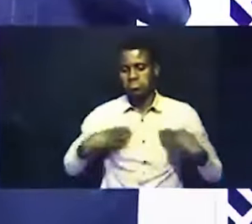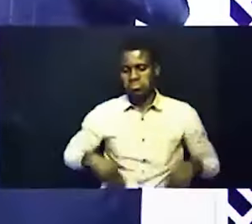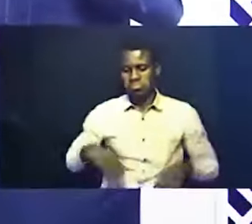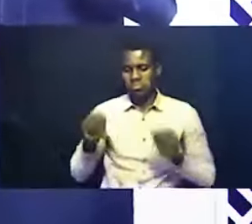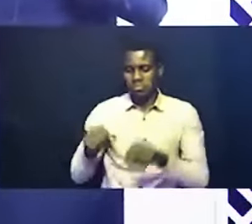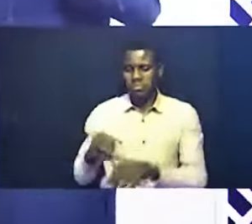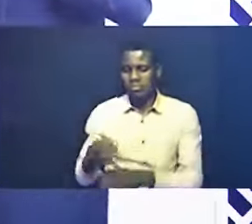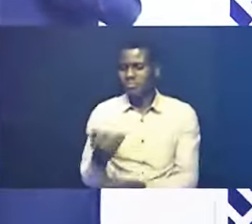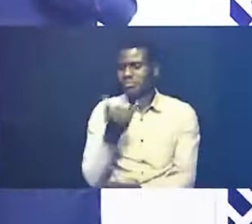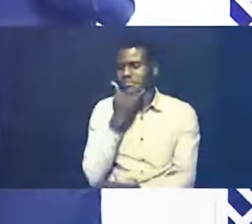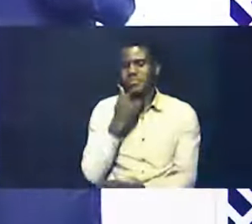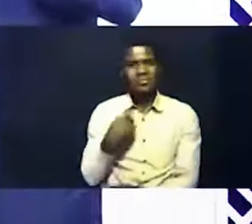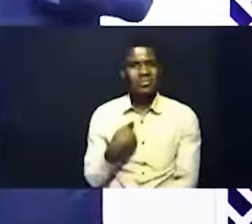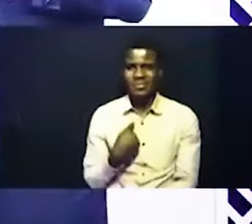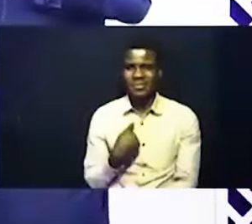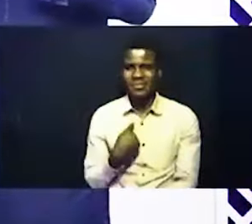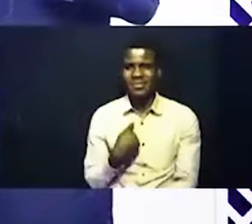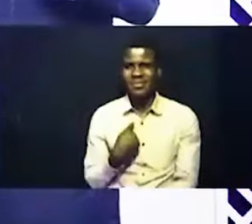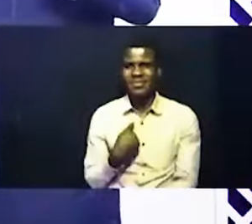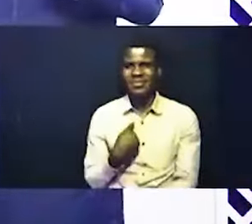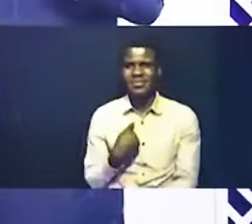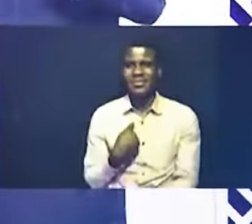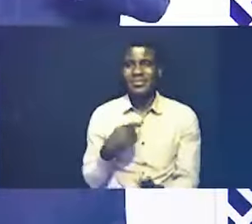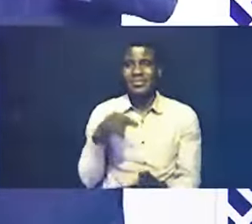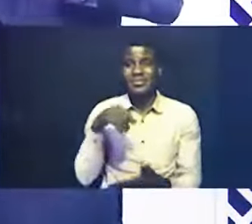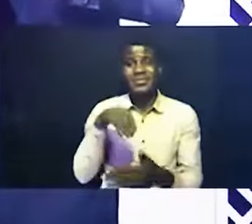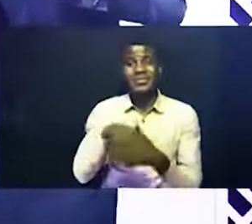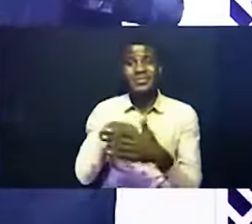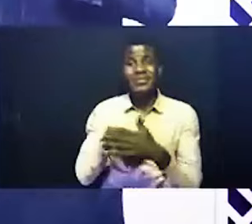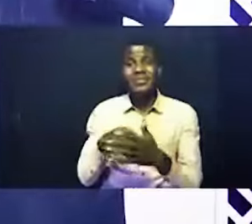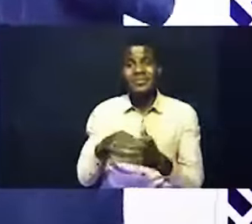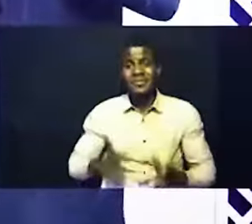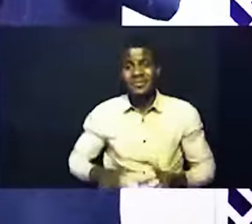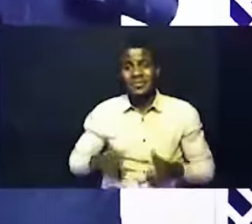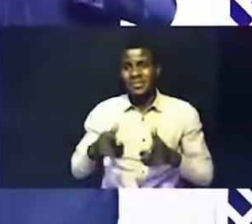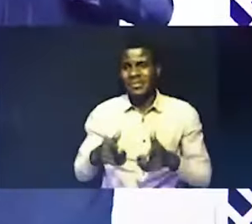you so in this life there are categories of